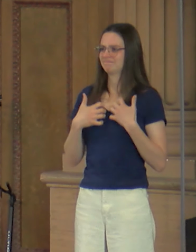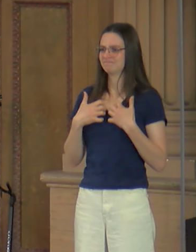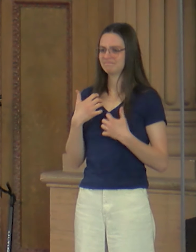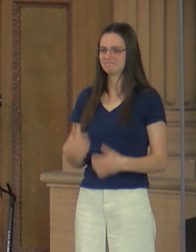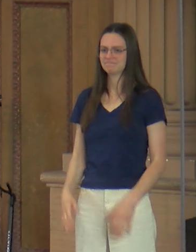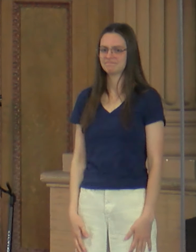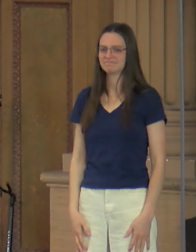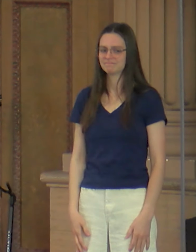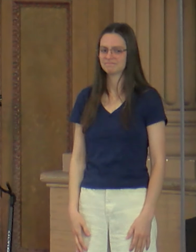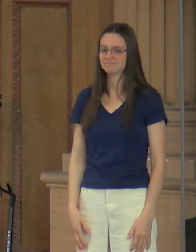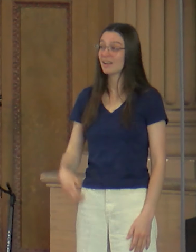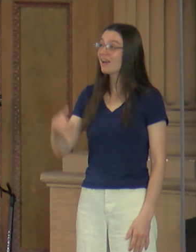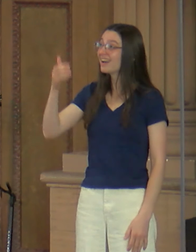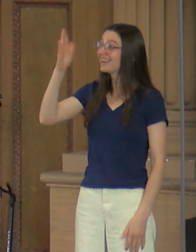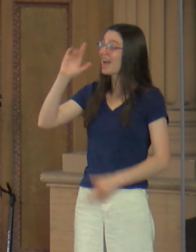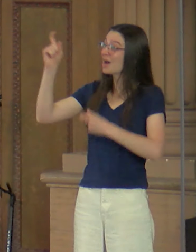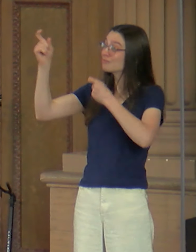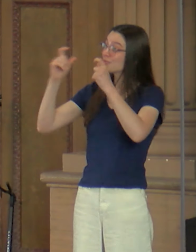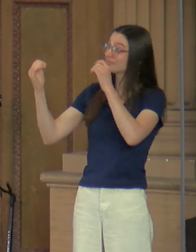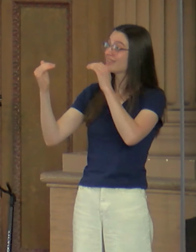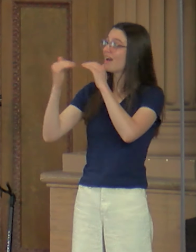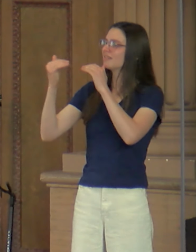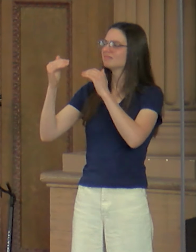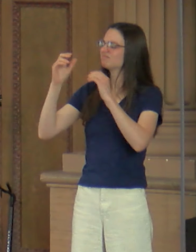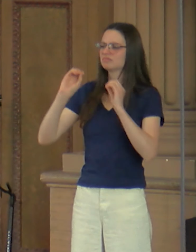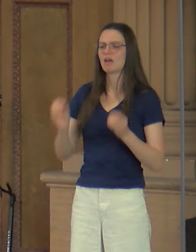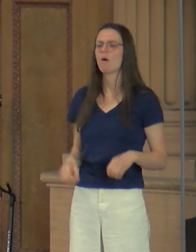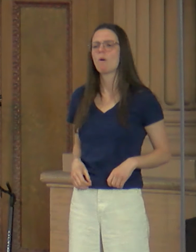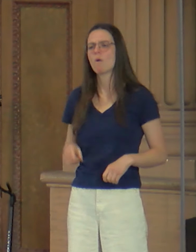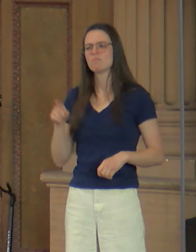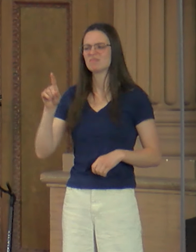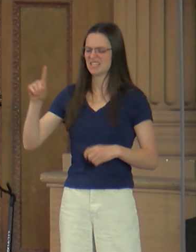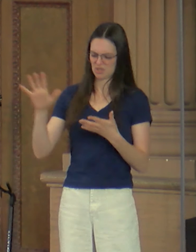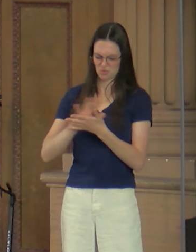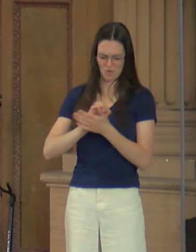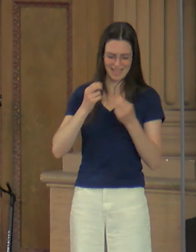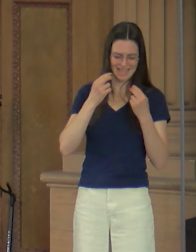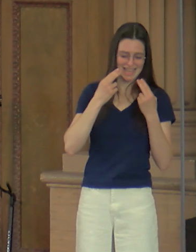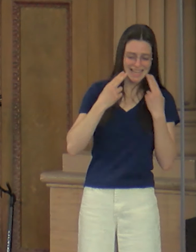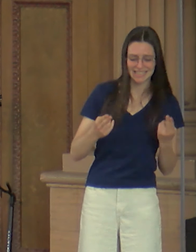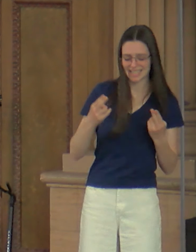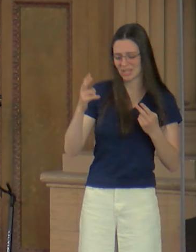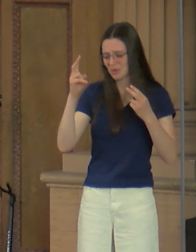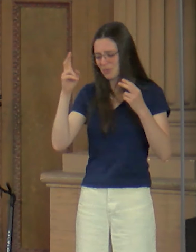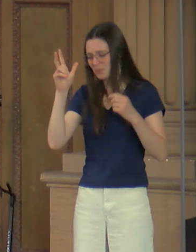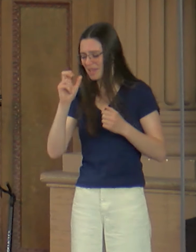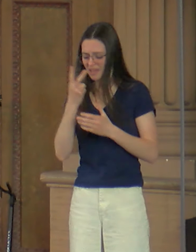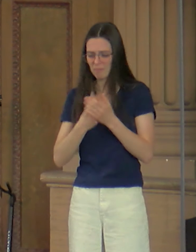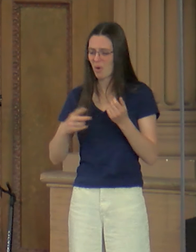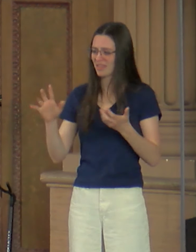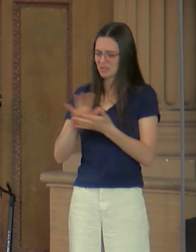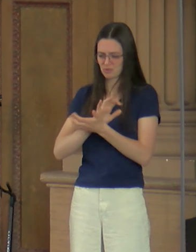he says, God does not rule justly. He destroys innocent people and wicked people. God's a destroyer of the earth. He's a bringer